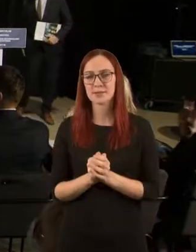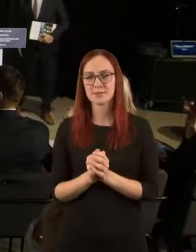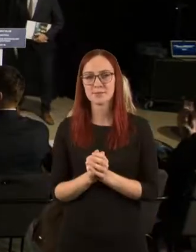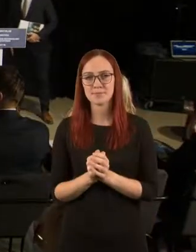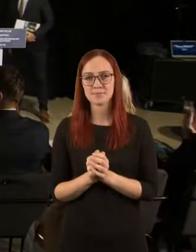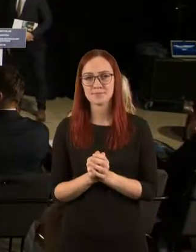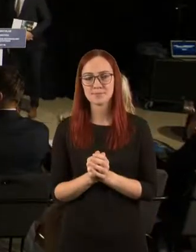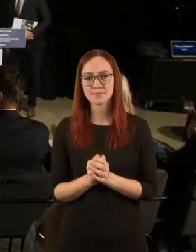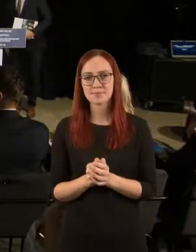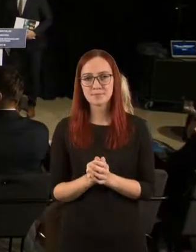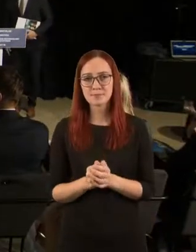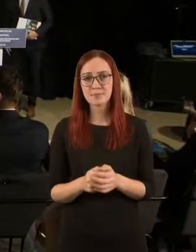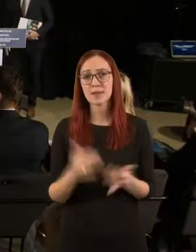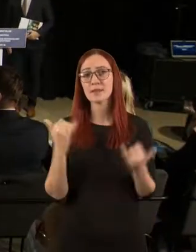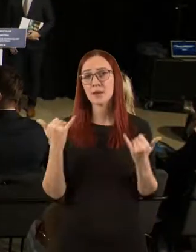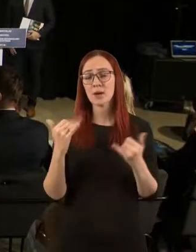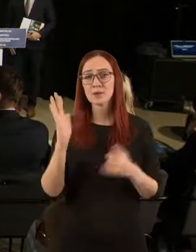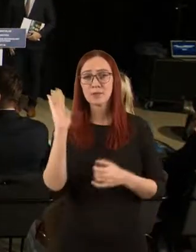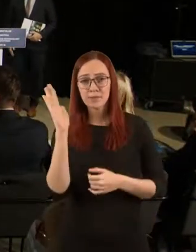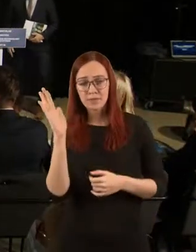I'm sure that I will implement them.